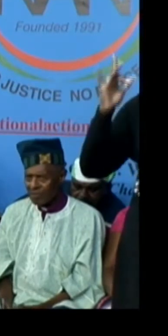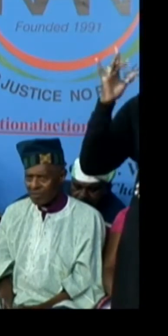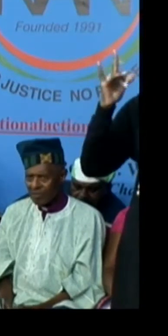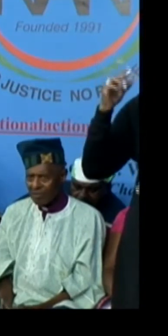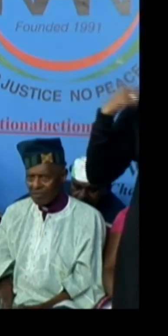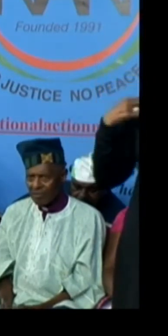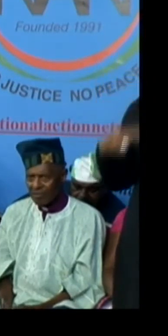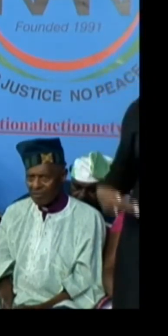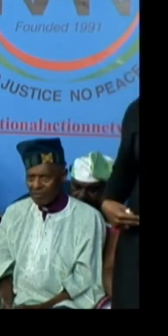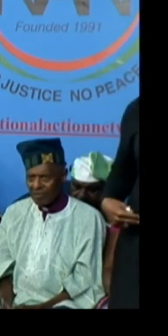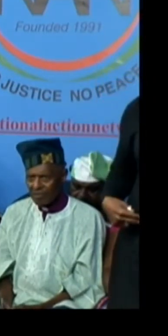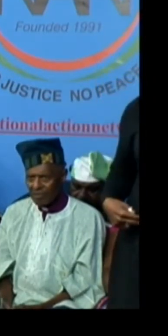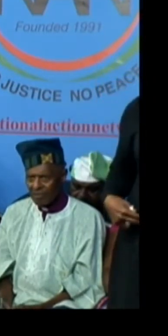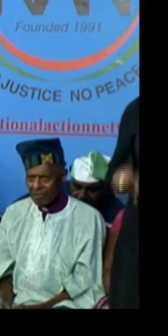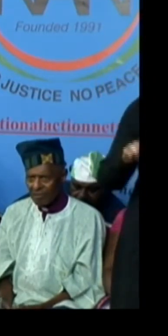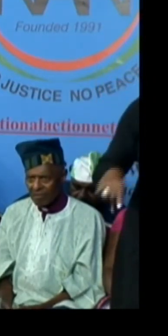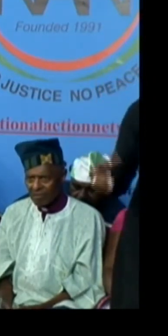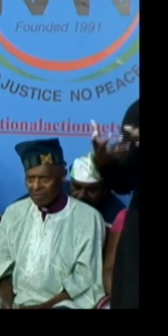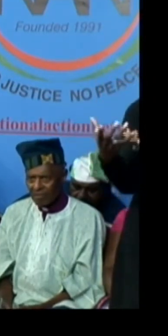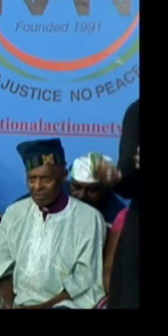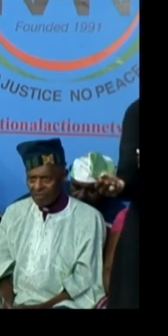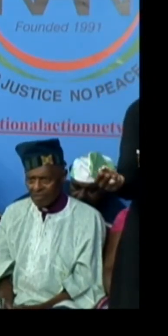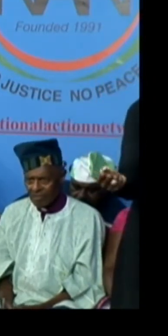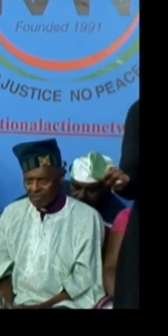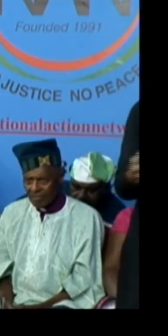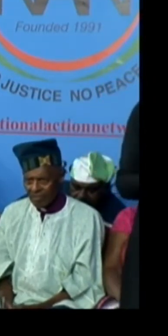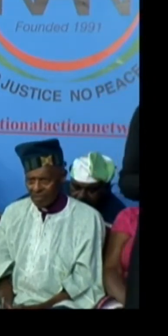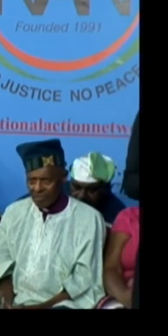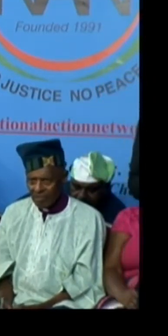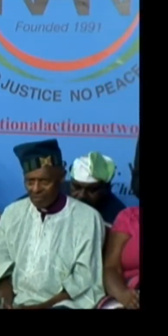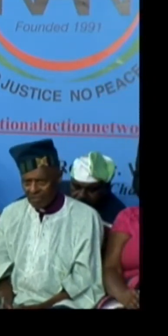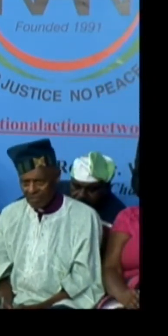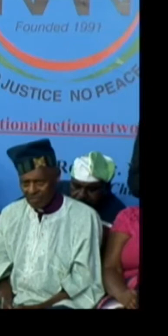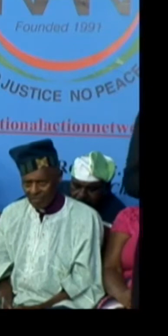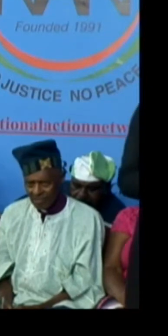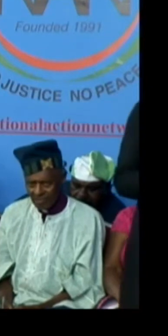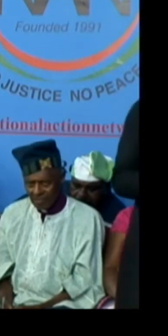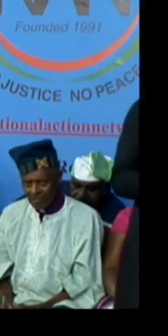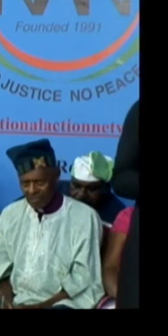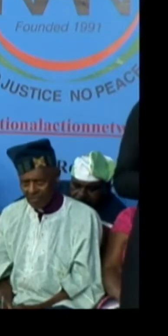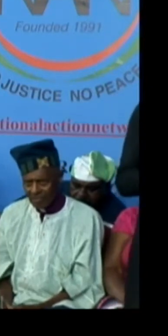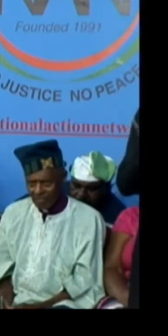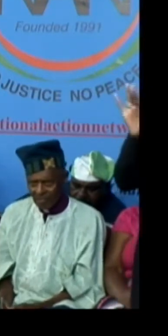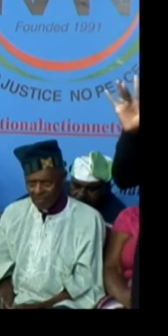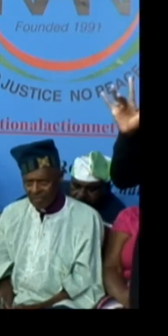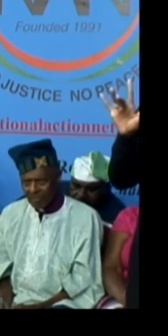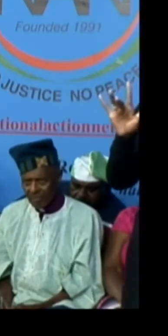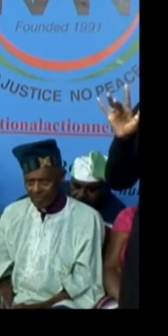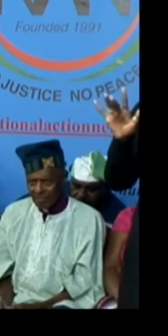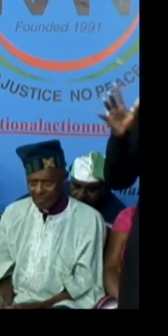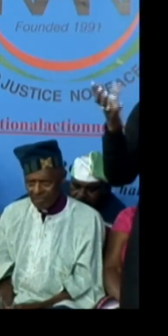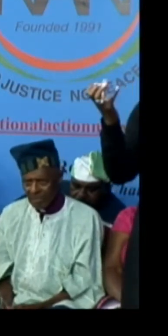You know, those of us that submit to the Christian ethos, I'm going to say this and let you go.